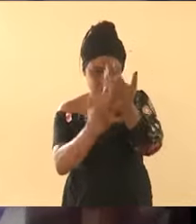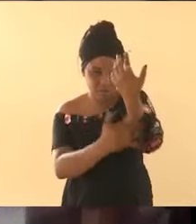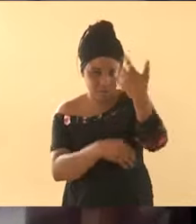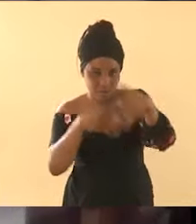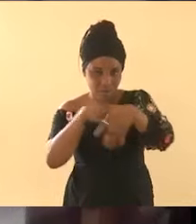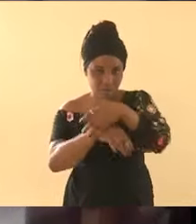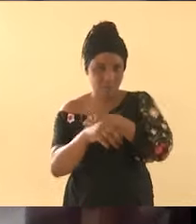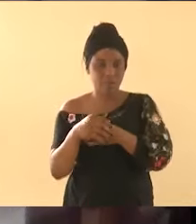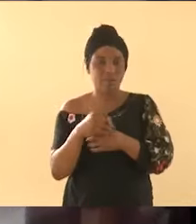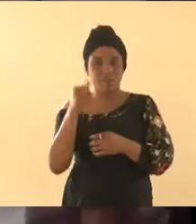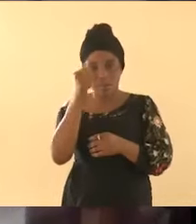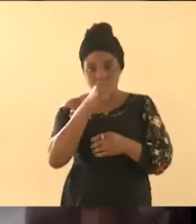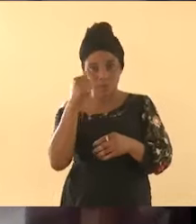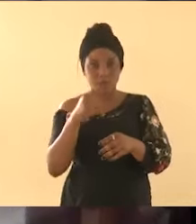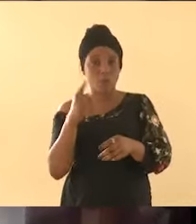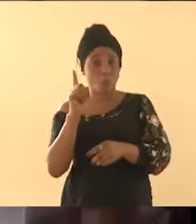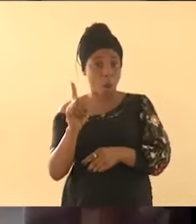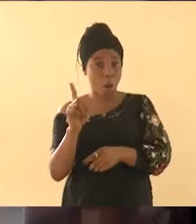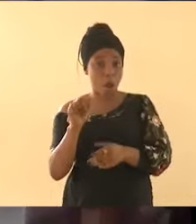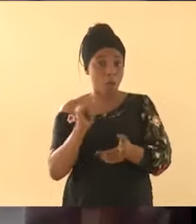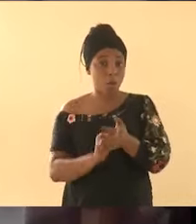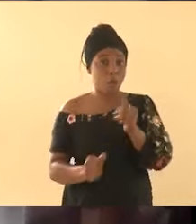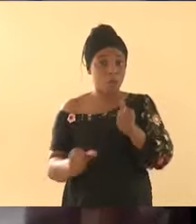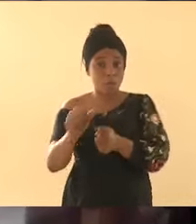blood flowing in there is African traditional religion,